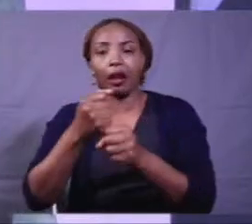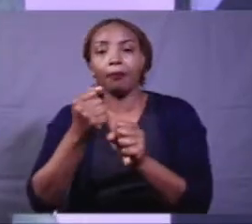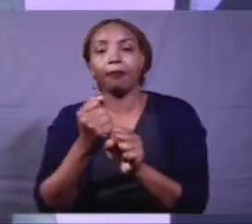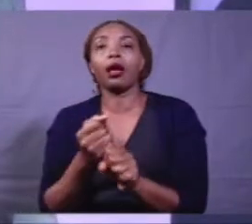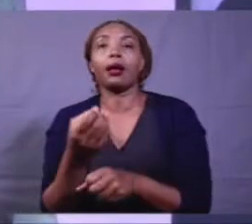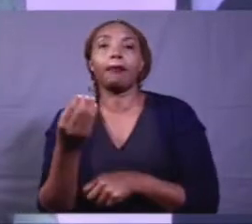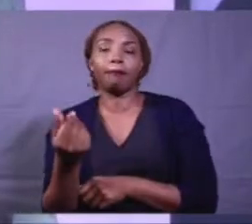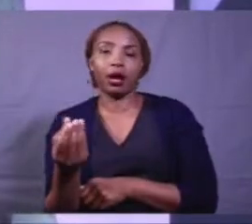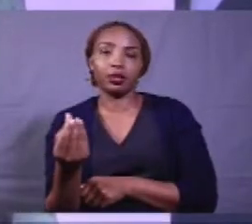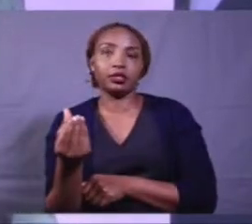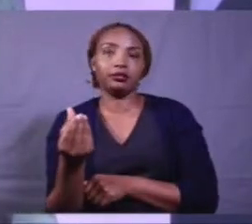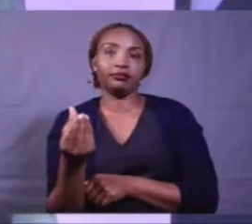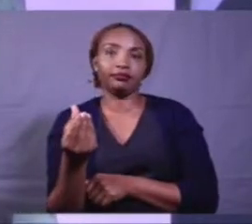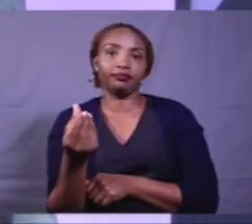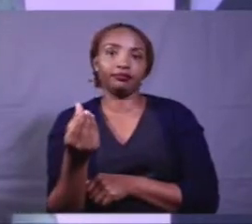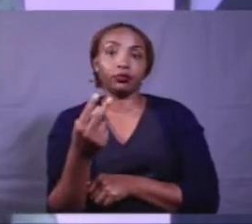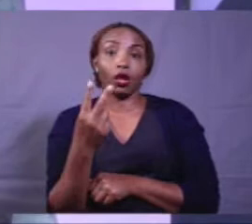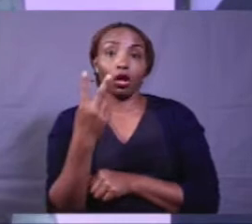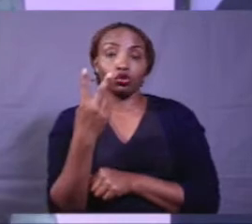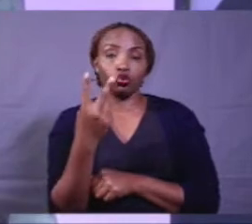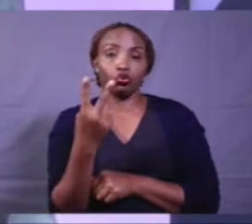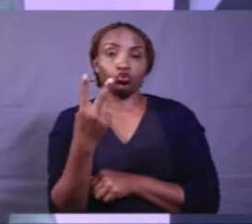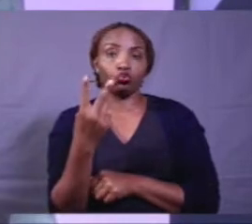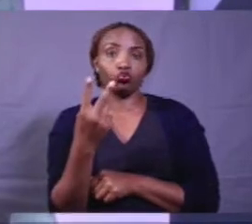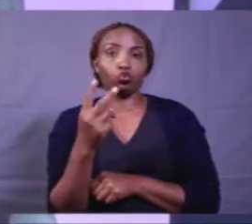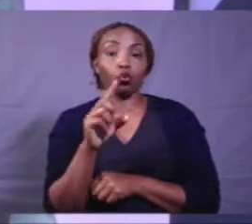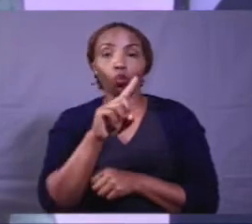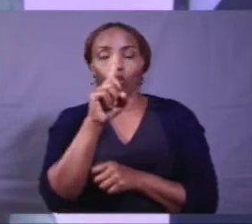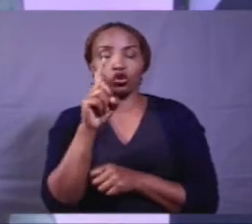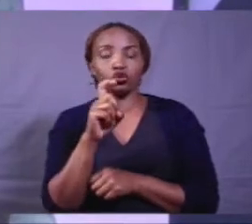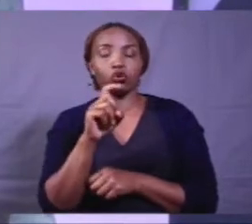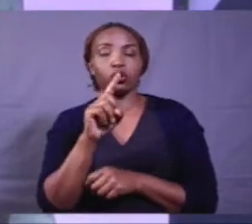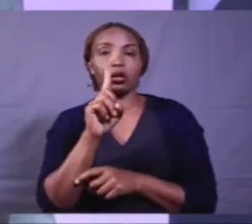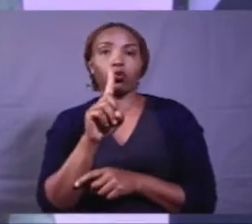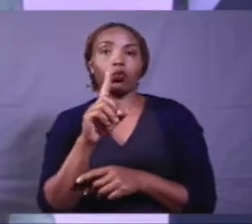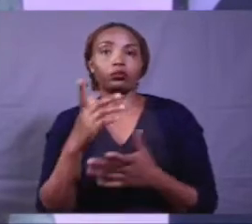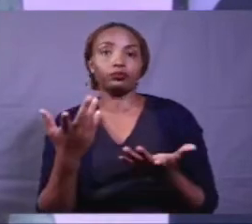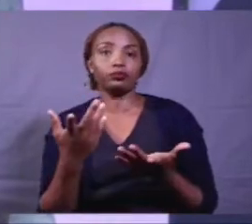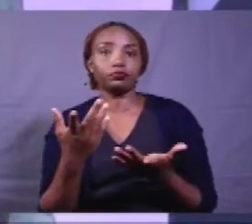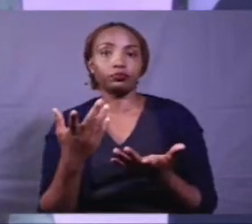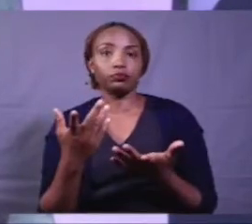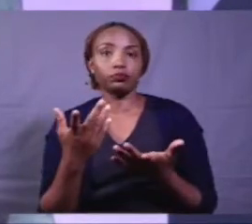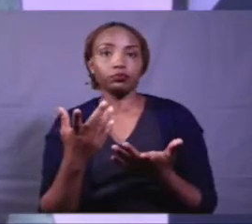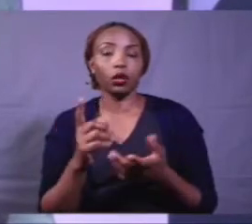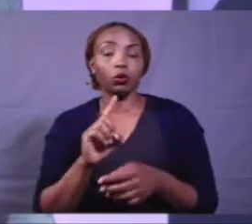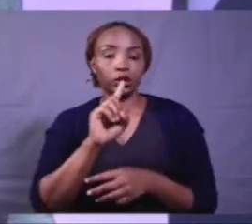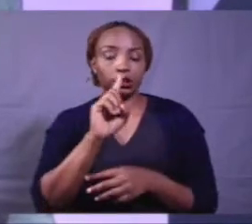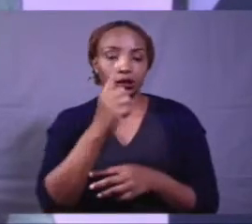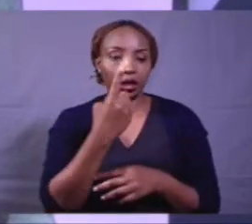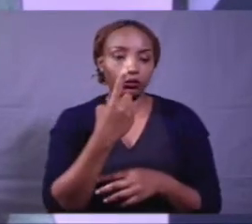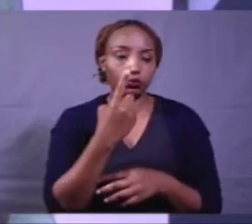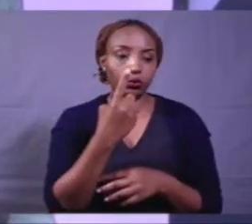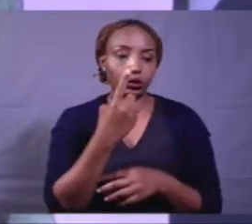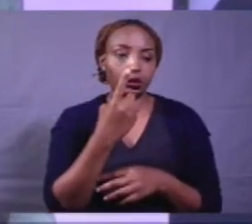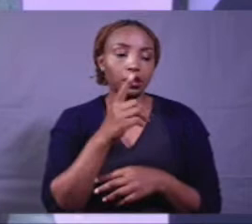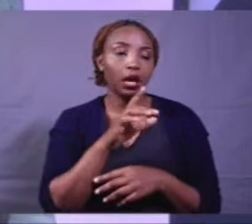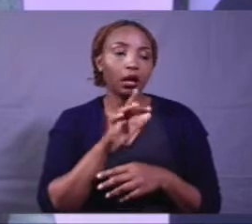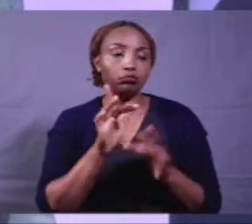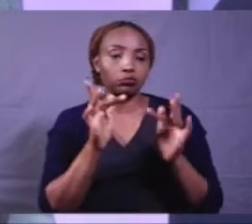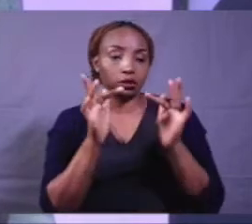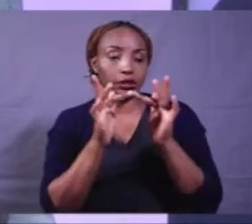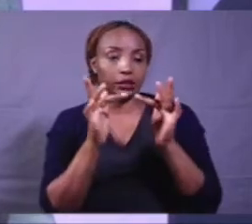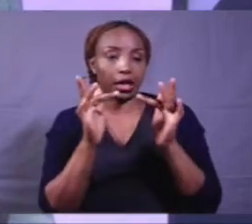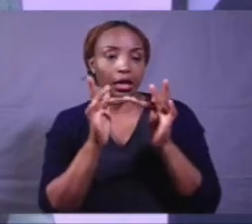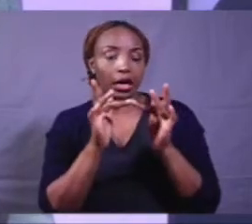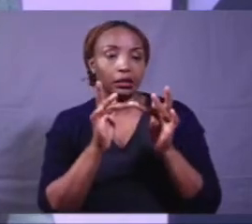Thank you, Jesse. Those are two questions in one. We'll start with the cyber crime. Then we'll finish up with the positive